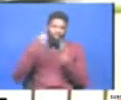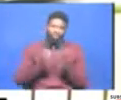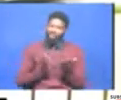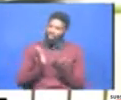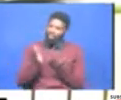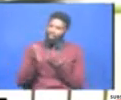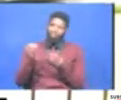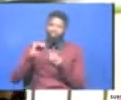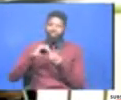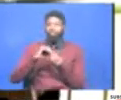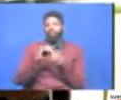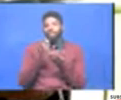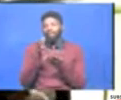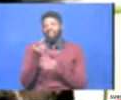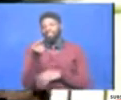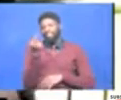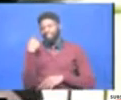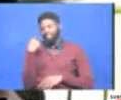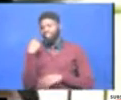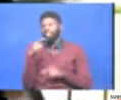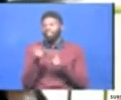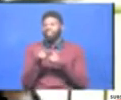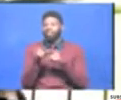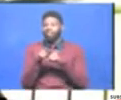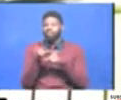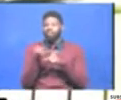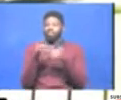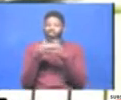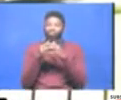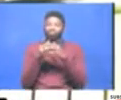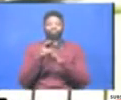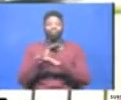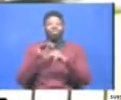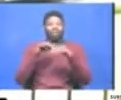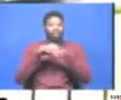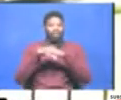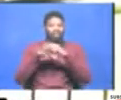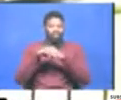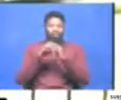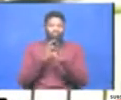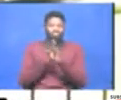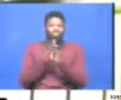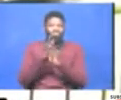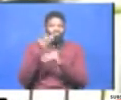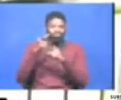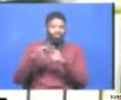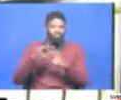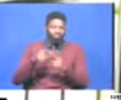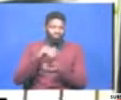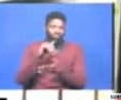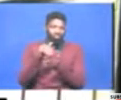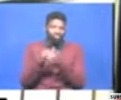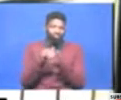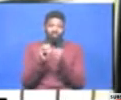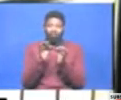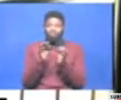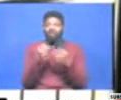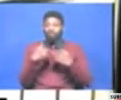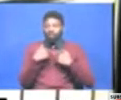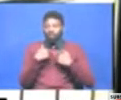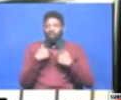here yesterday, were restricted from accessing the main tallying center unless they are the main agents representing the